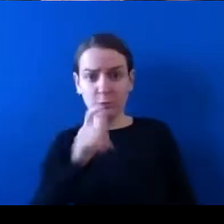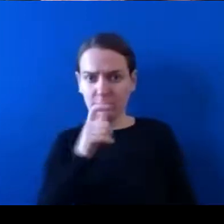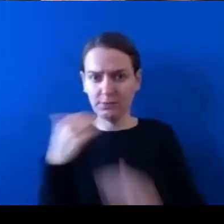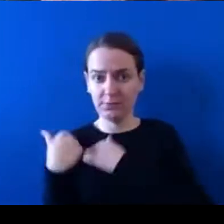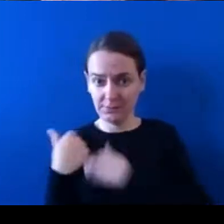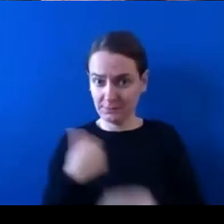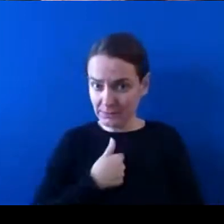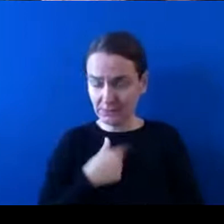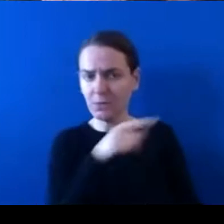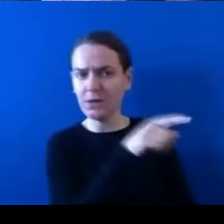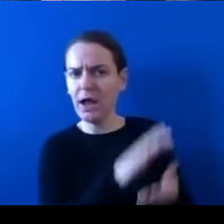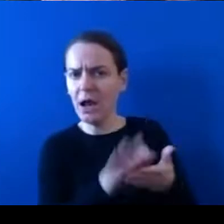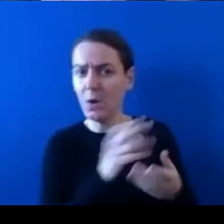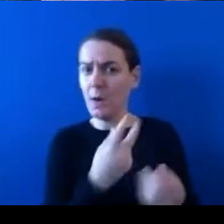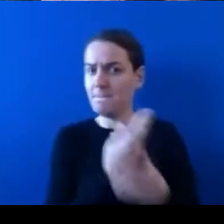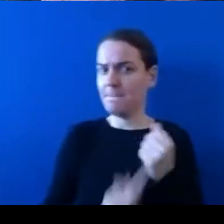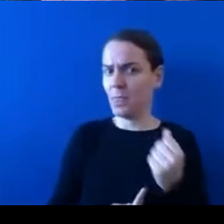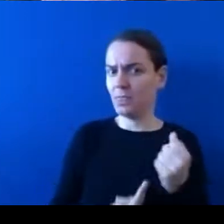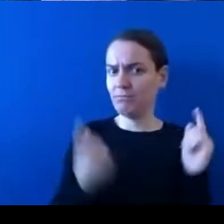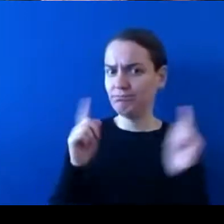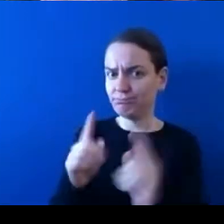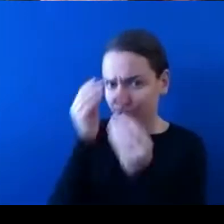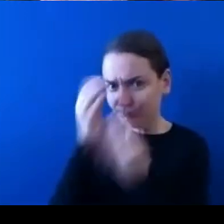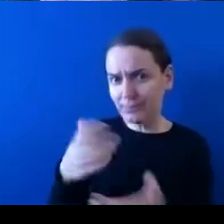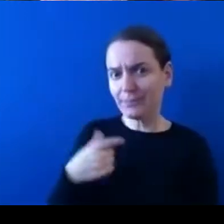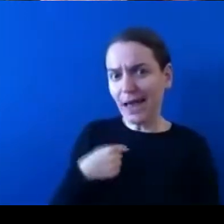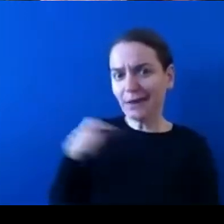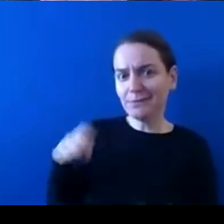specialists, scheduling on when it's appropriate.